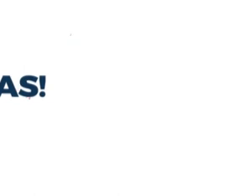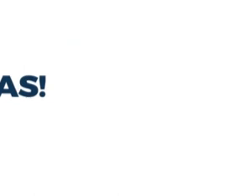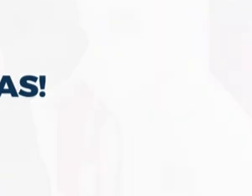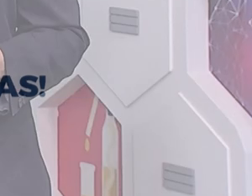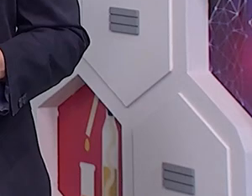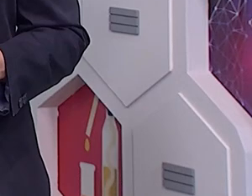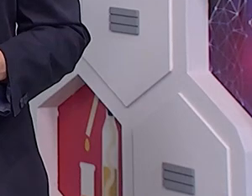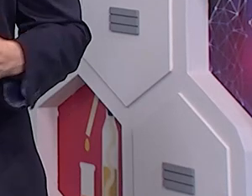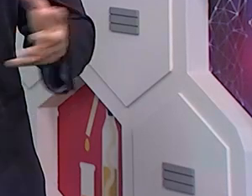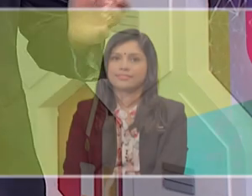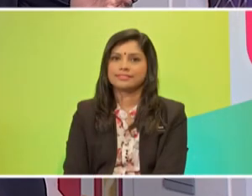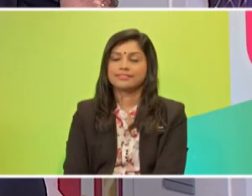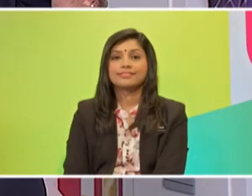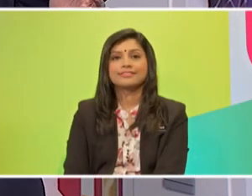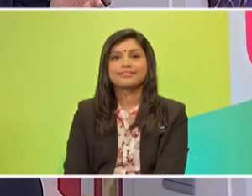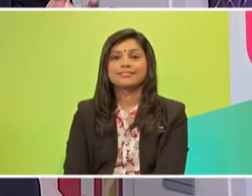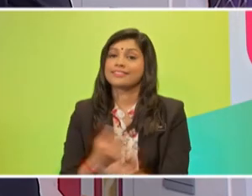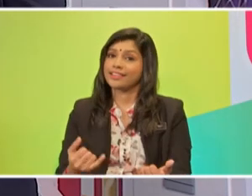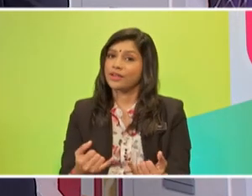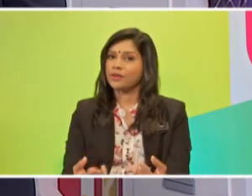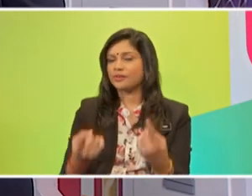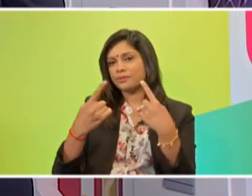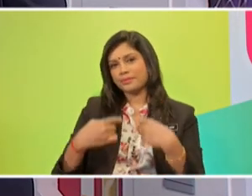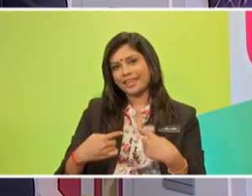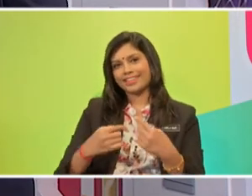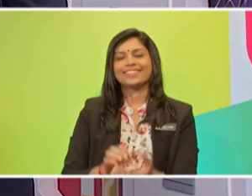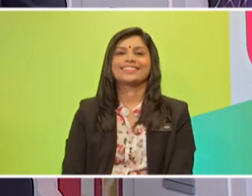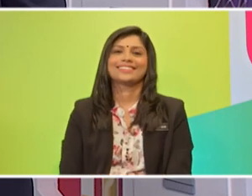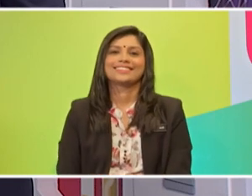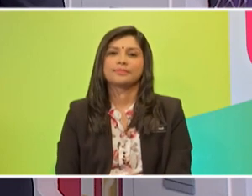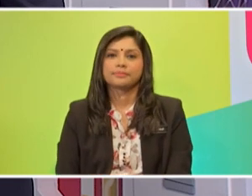KPM. And we are back at Preschool